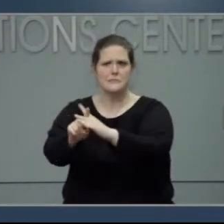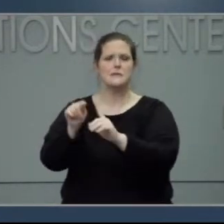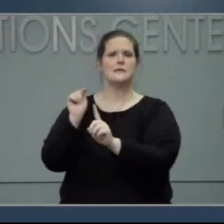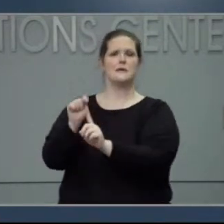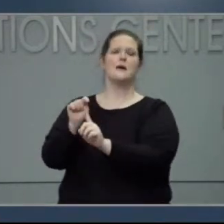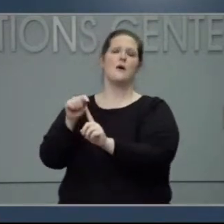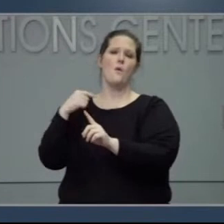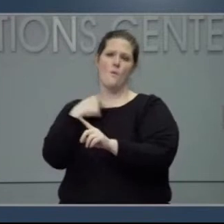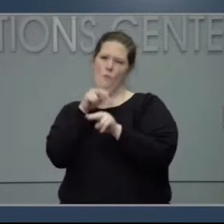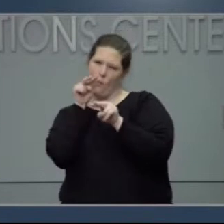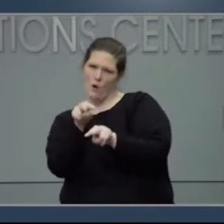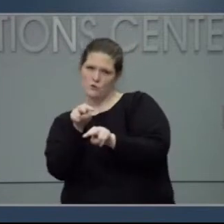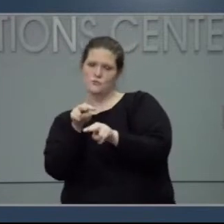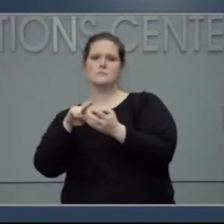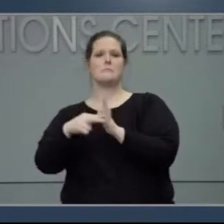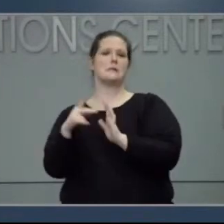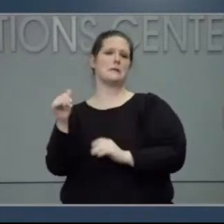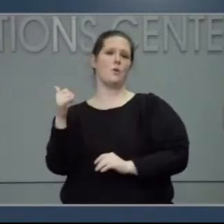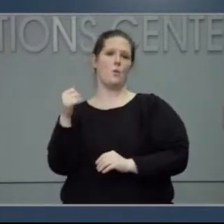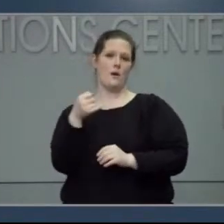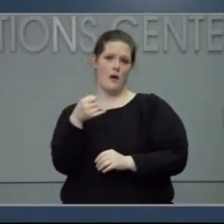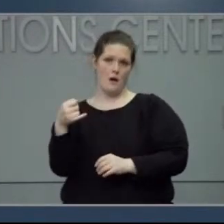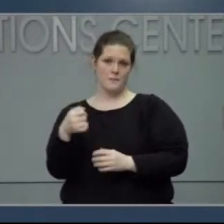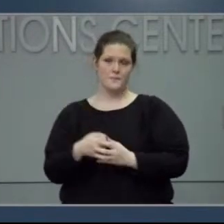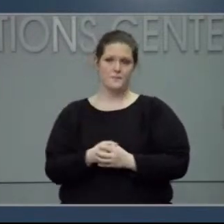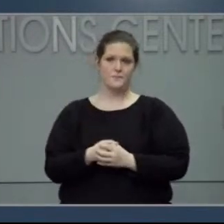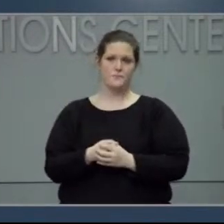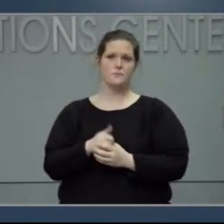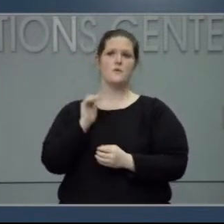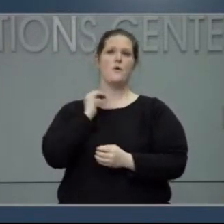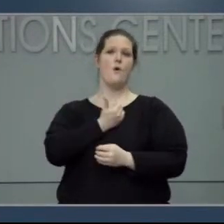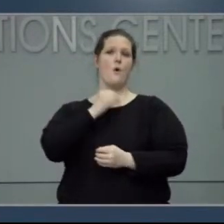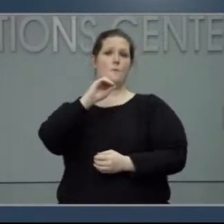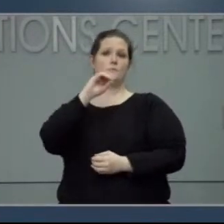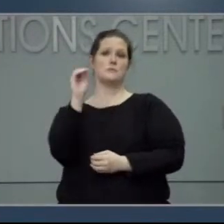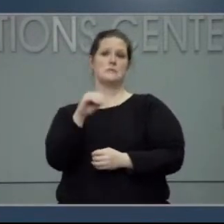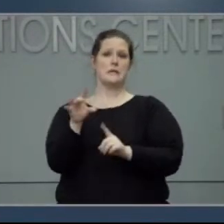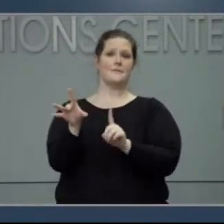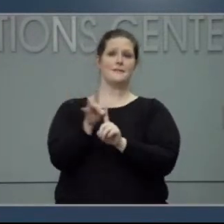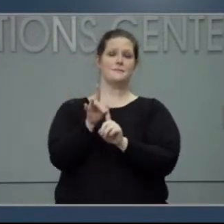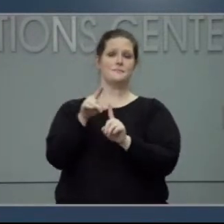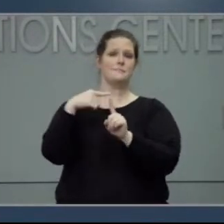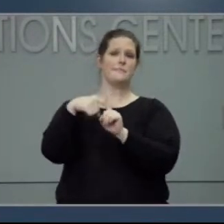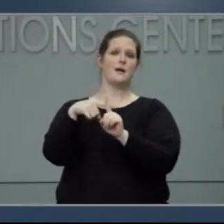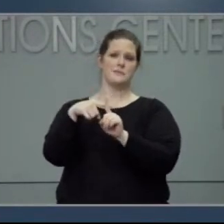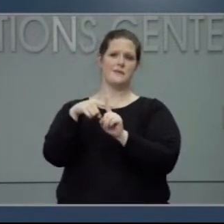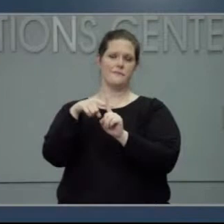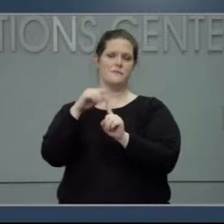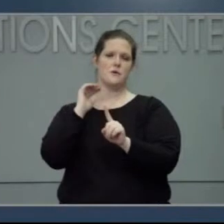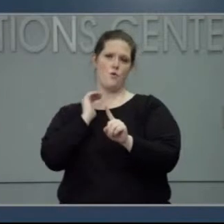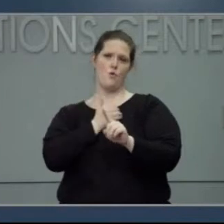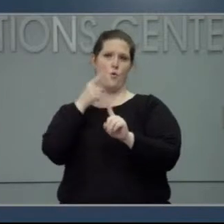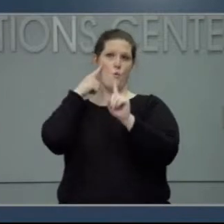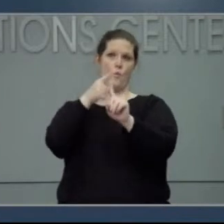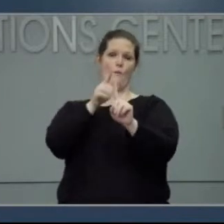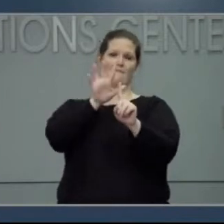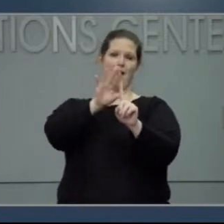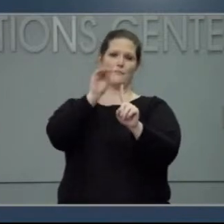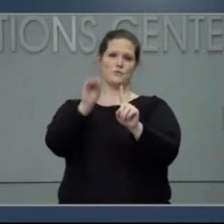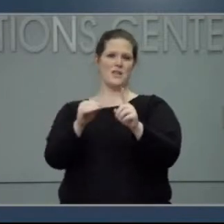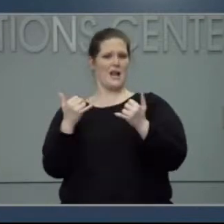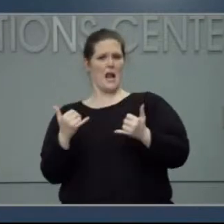returning positive has been just below our goal of 5%. This gets a green check. And North Carolina's trajectory of hospitalizations